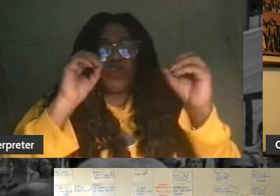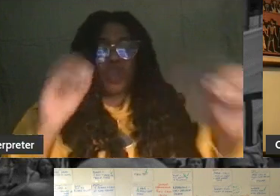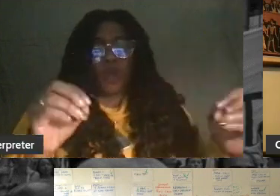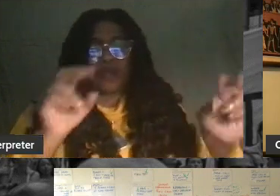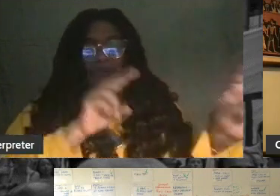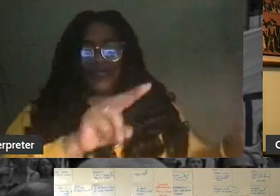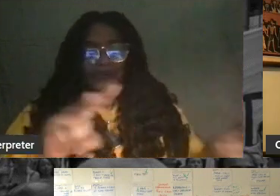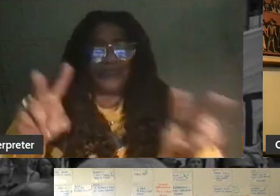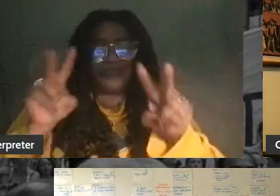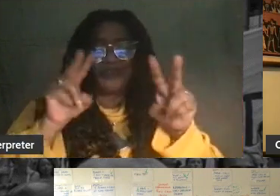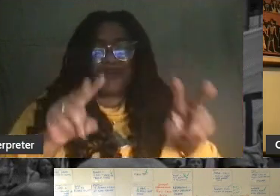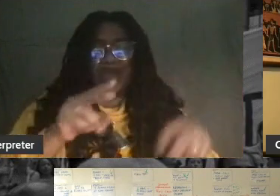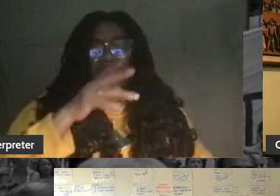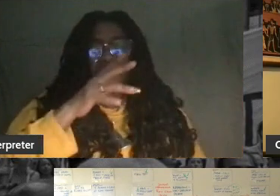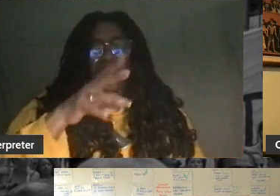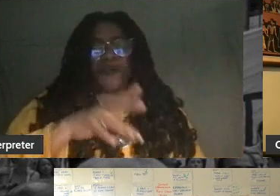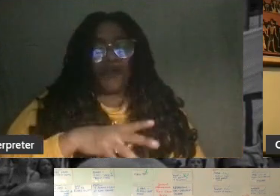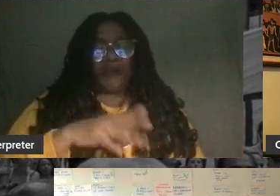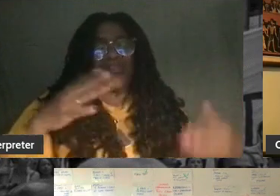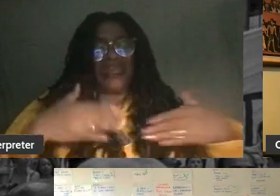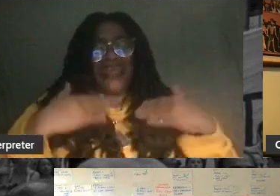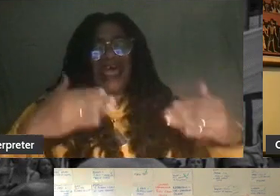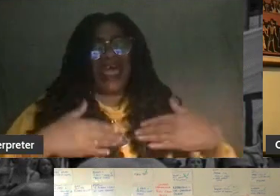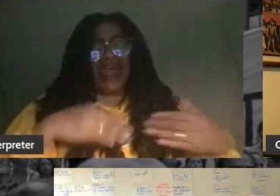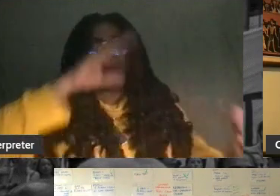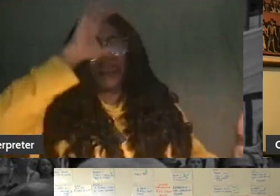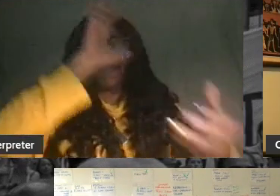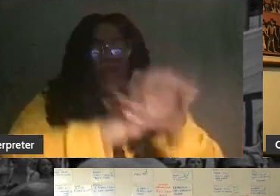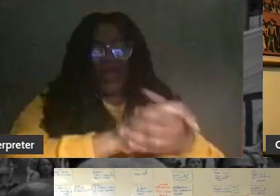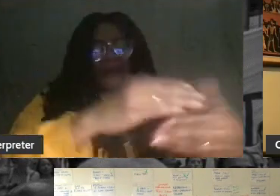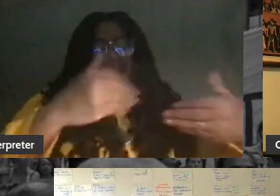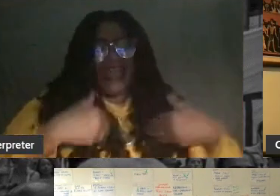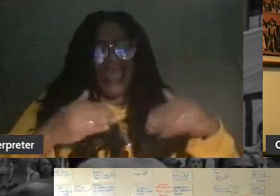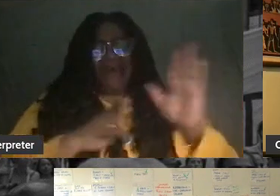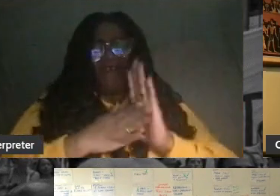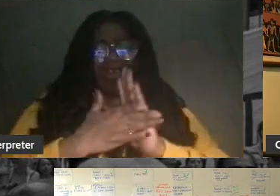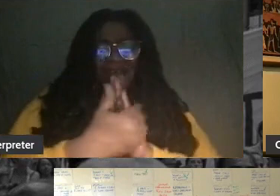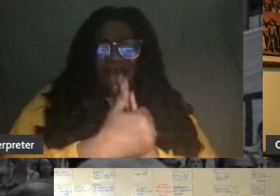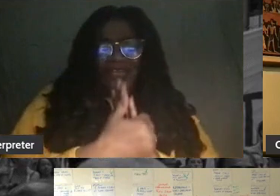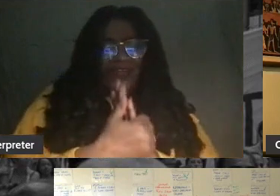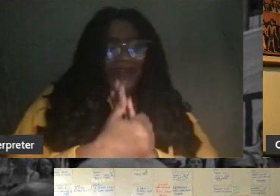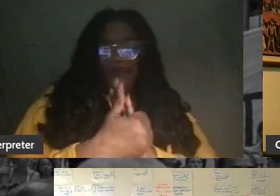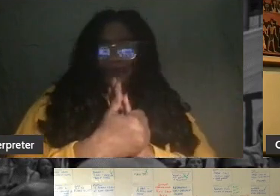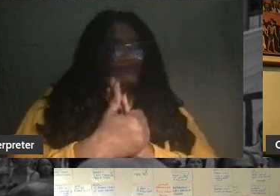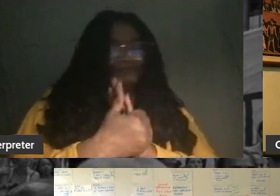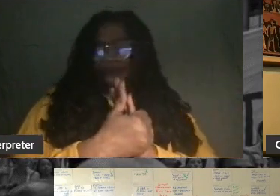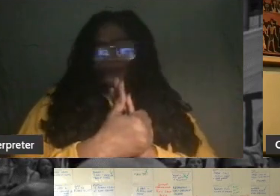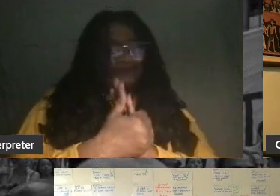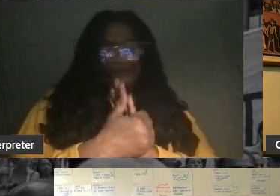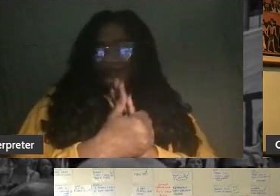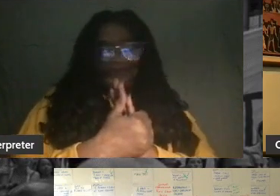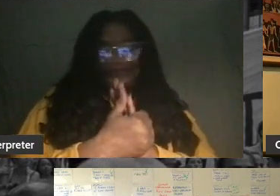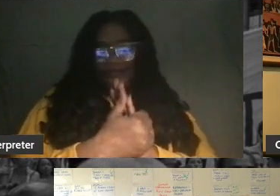watch a woman in a happy marriage have an affair with somebody outside the marriage.